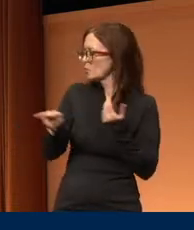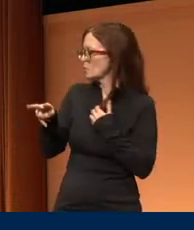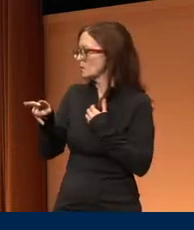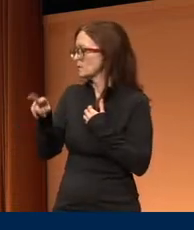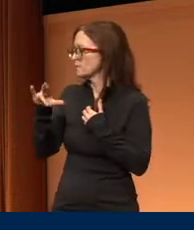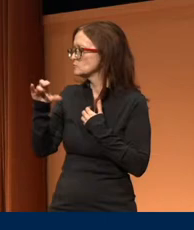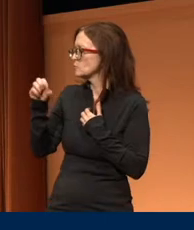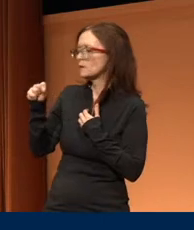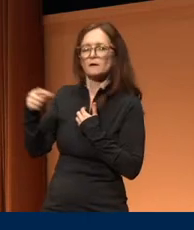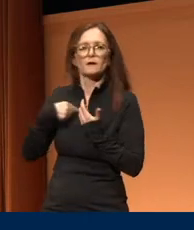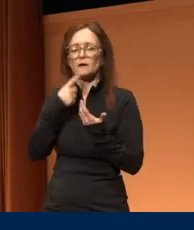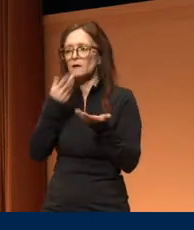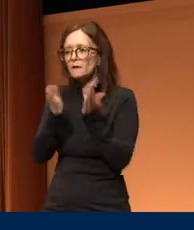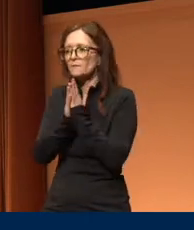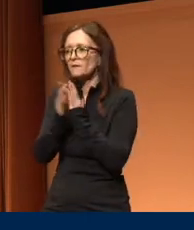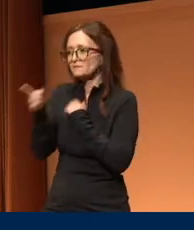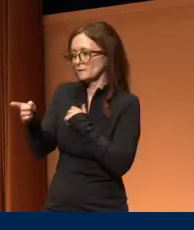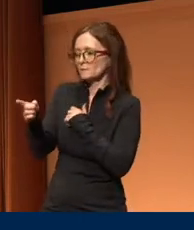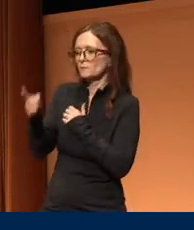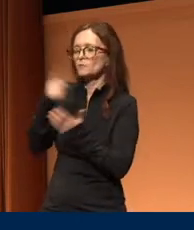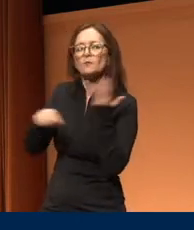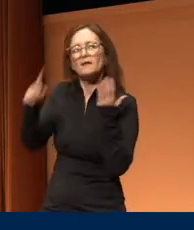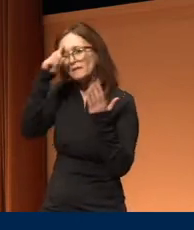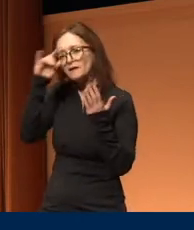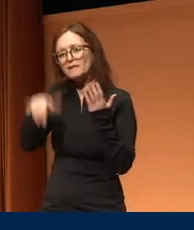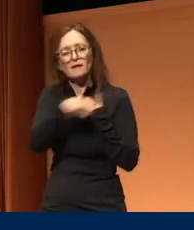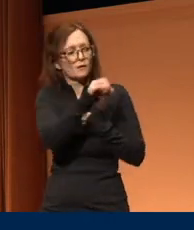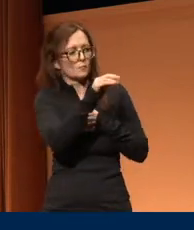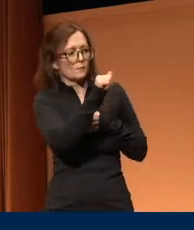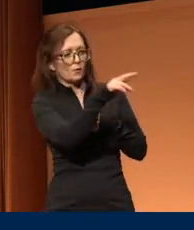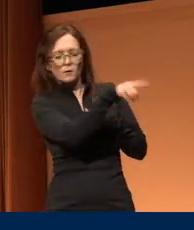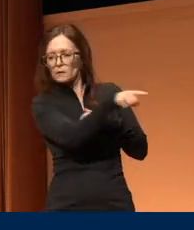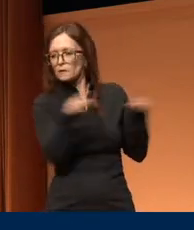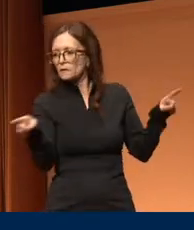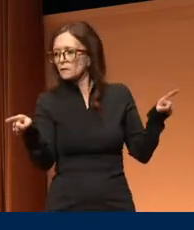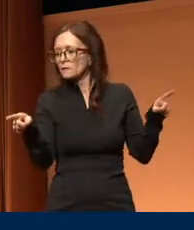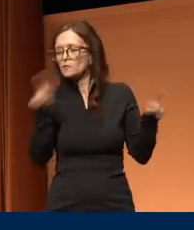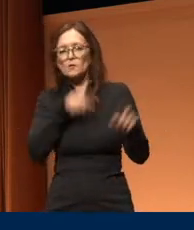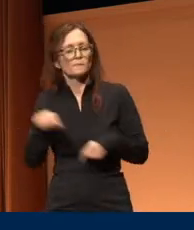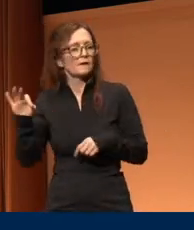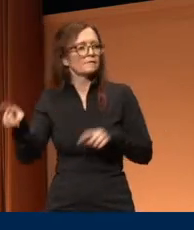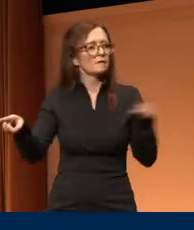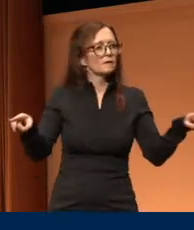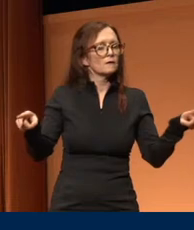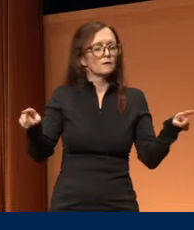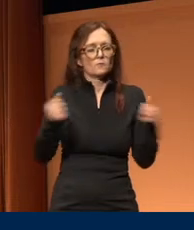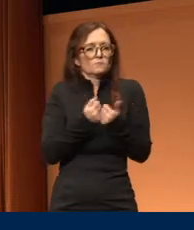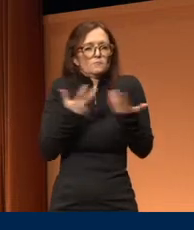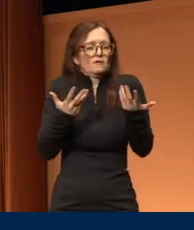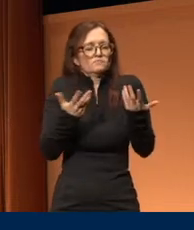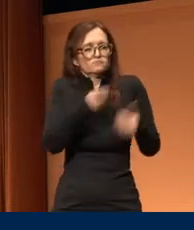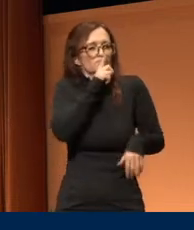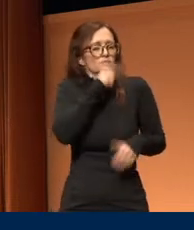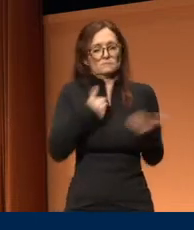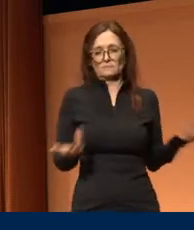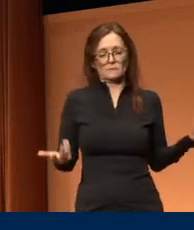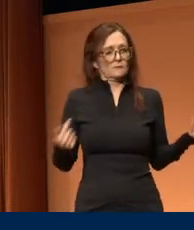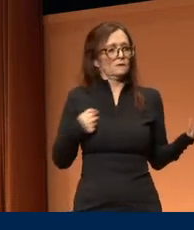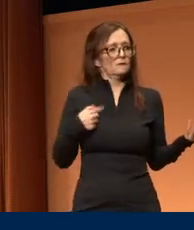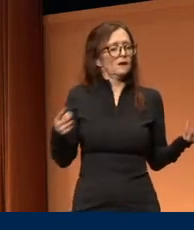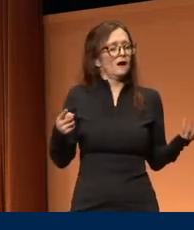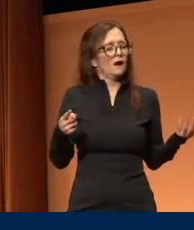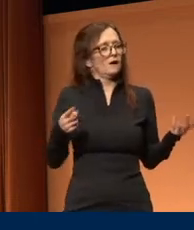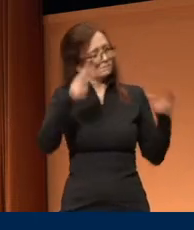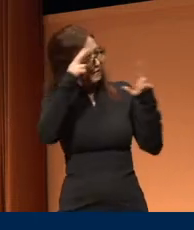said, "I'm going to ask Francois, what do you think of Omar?" Francois replied, without batting an eye, "Me? I